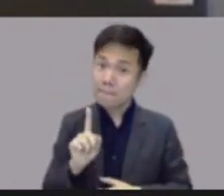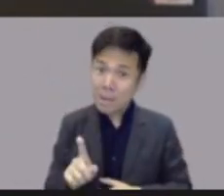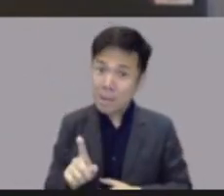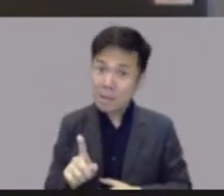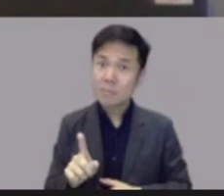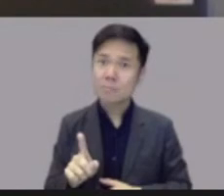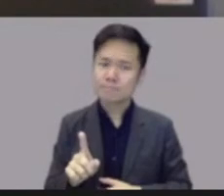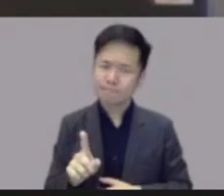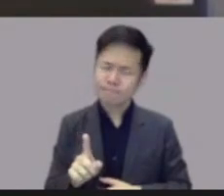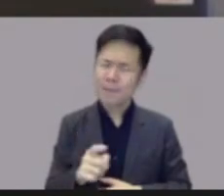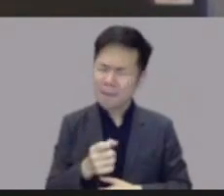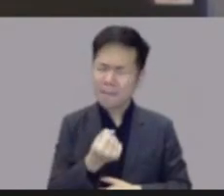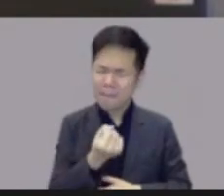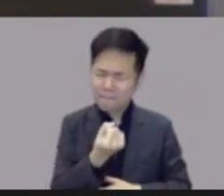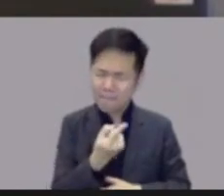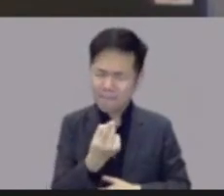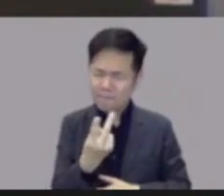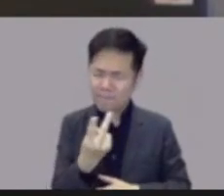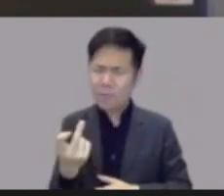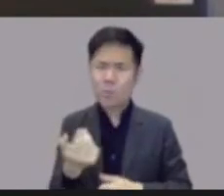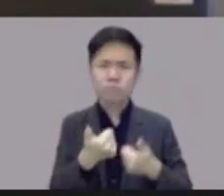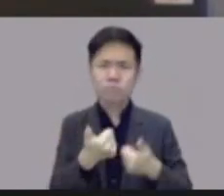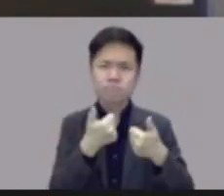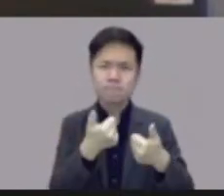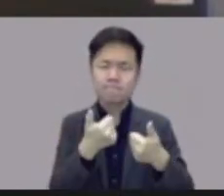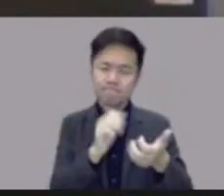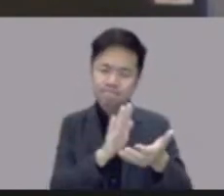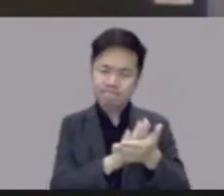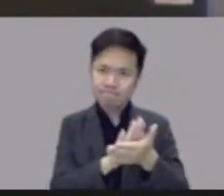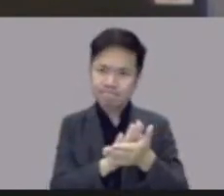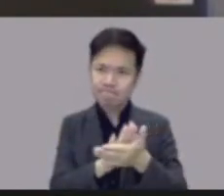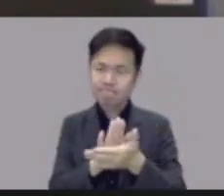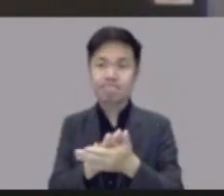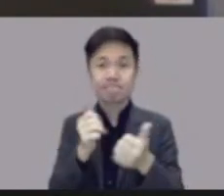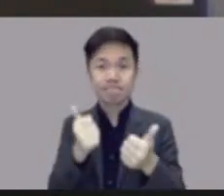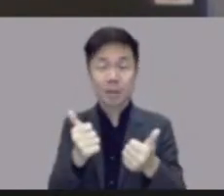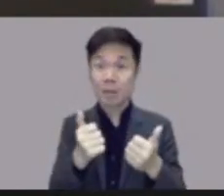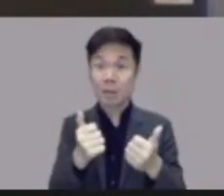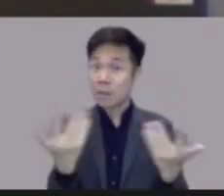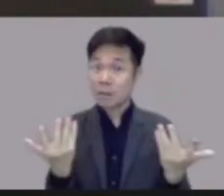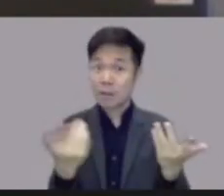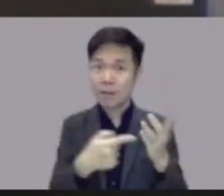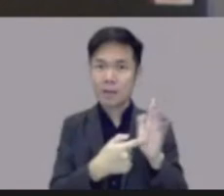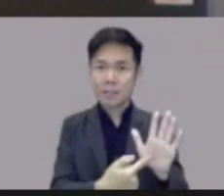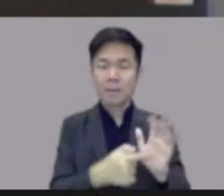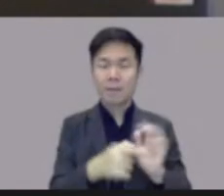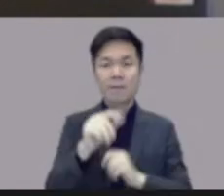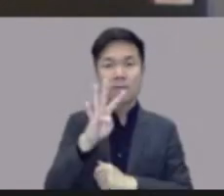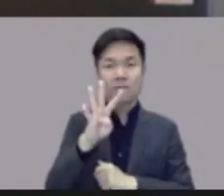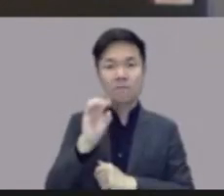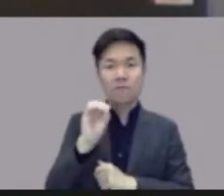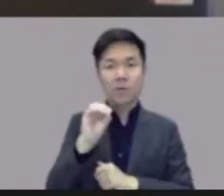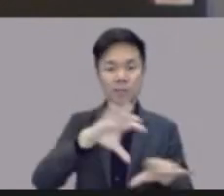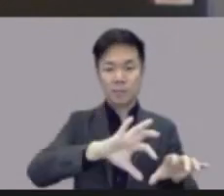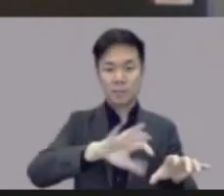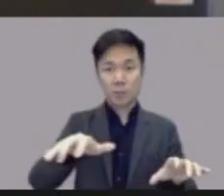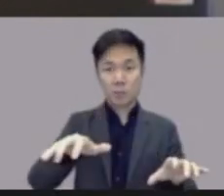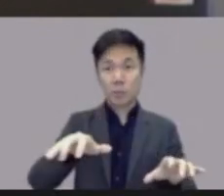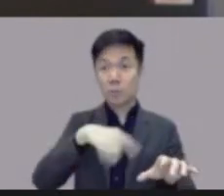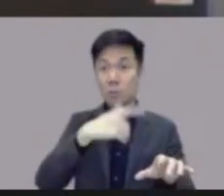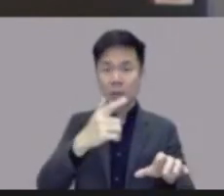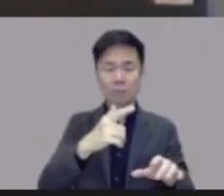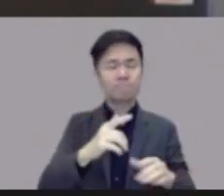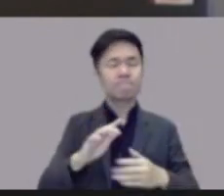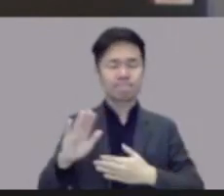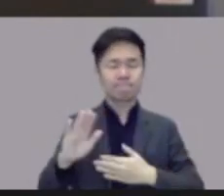that that are emerging from our region some 40 countries have already made climate neutrality pledges